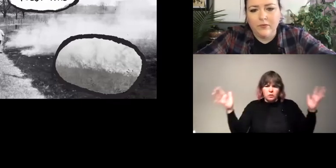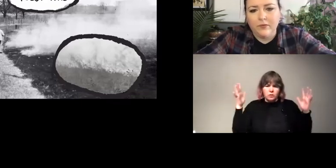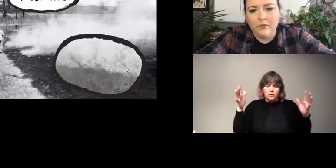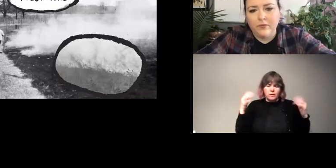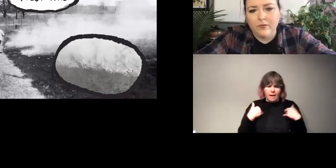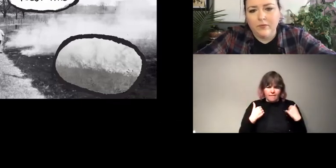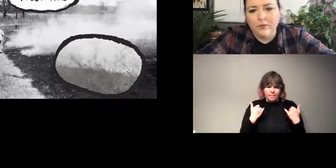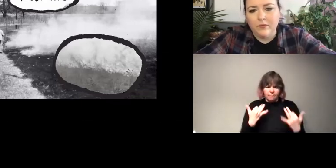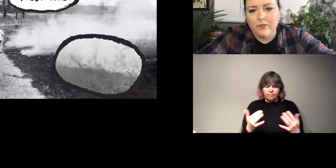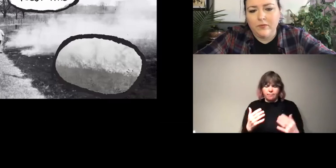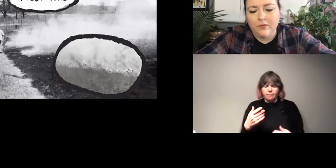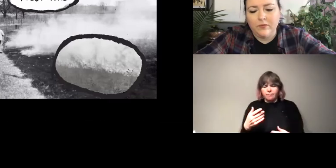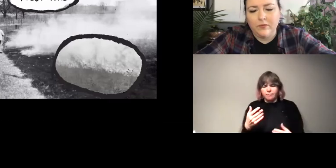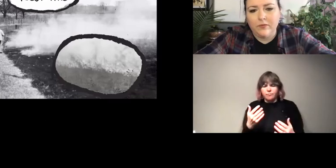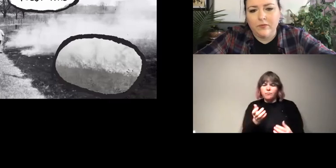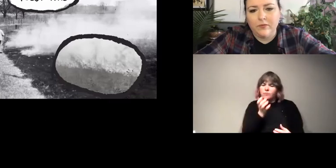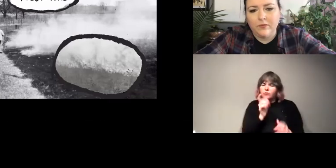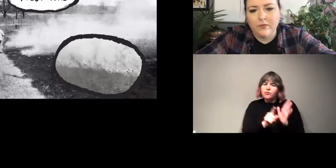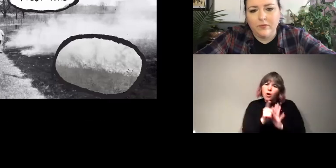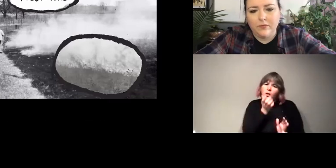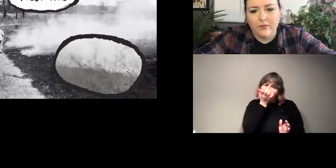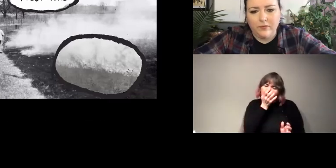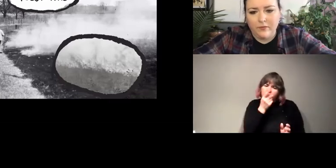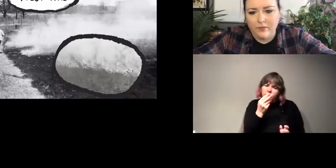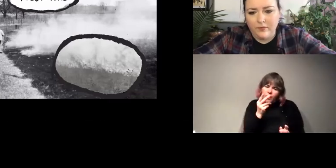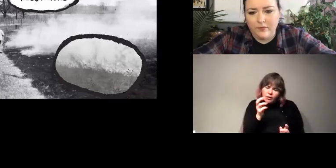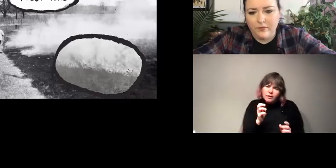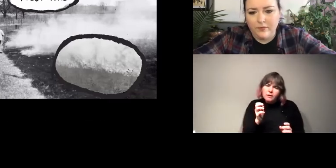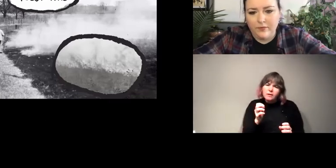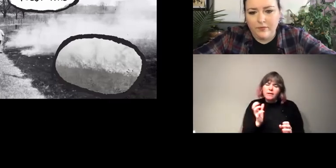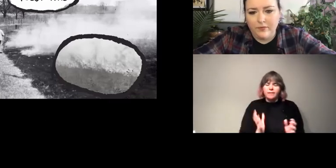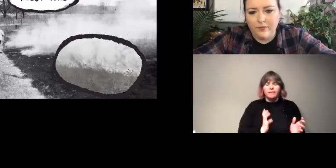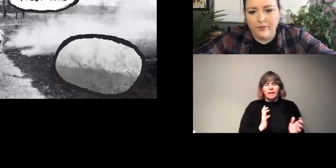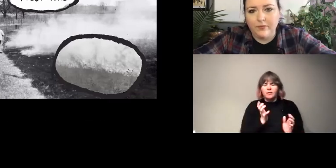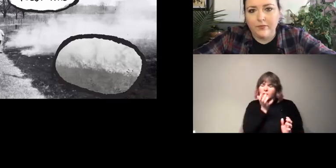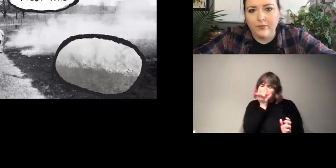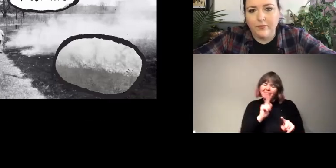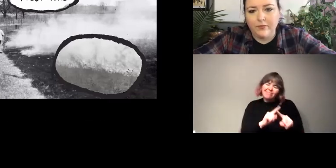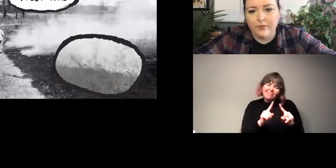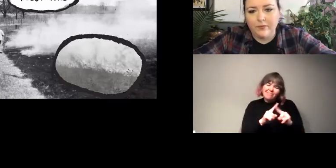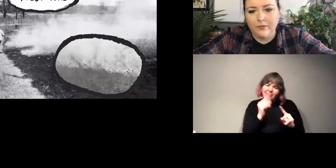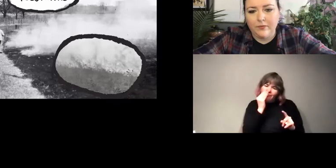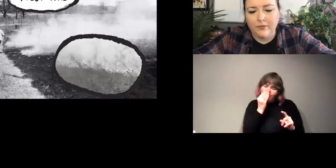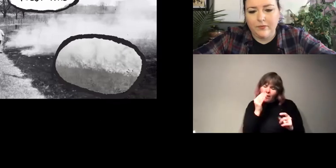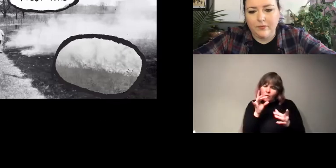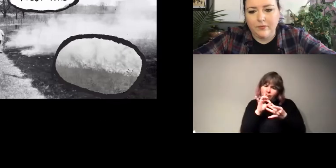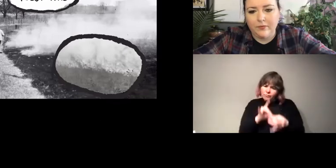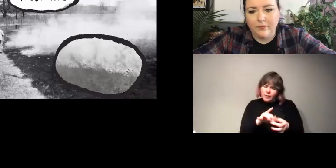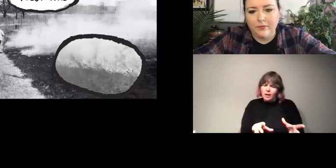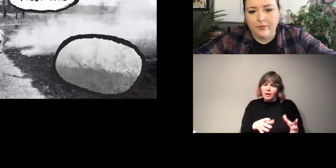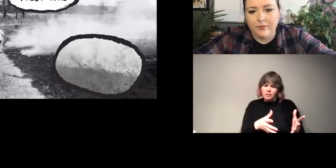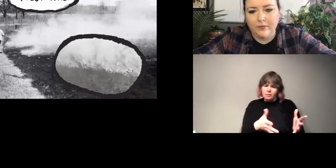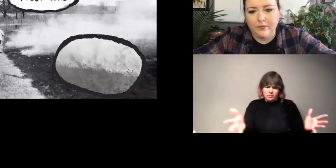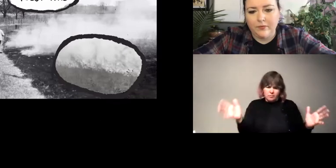prairie species. Like there's tallgrass prairies, fancy grasses, all the different flowers that are usually found on the prairie. And they're like, oh my